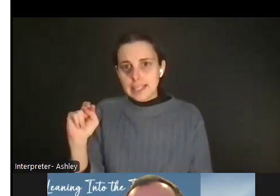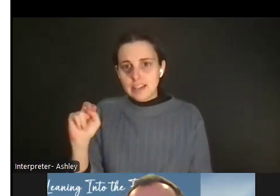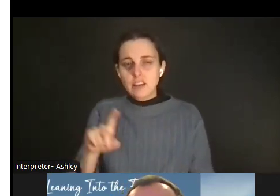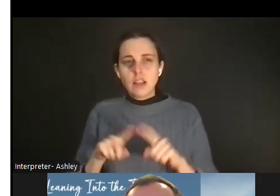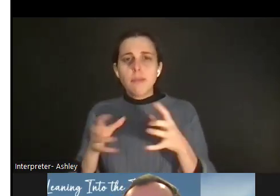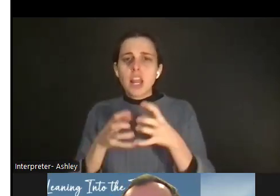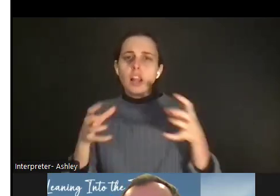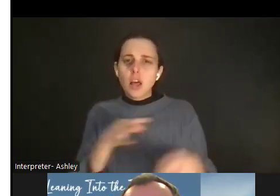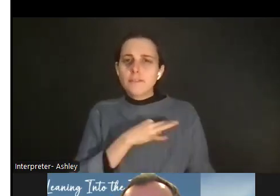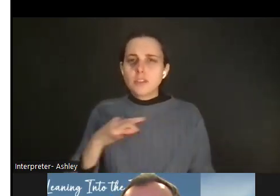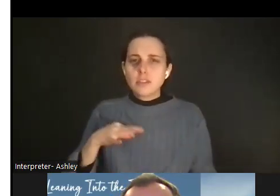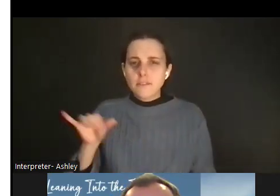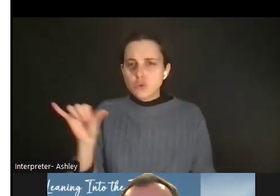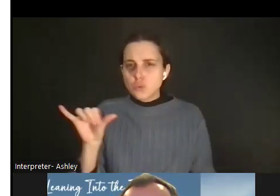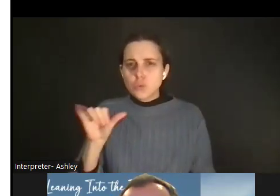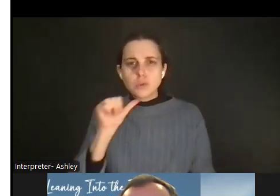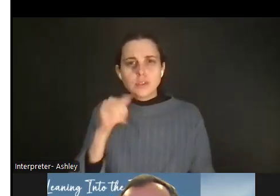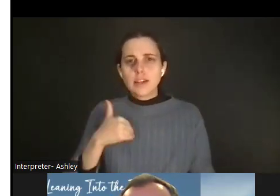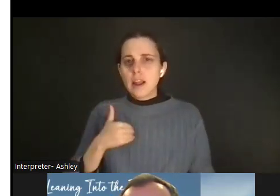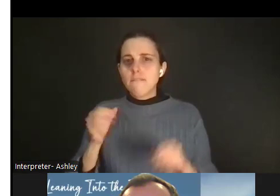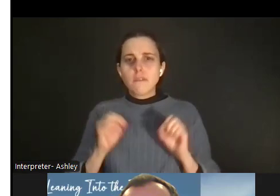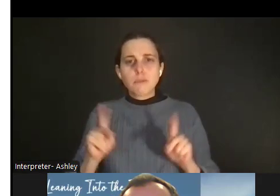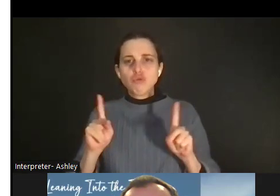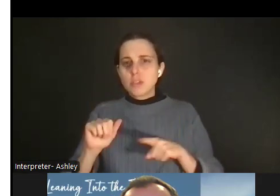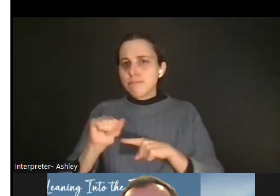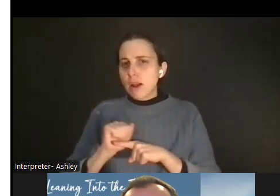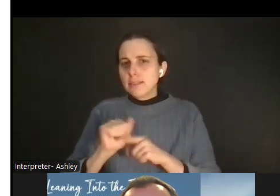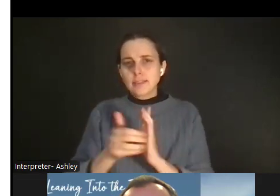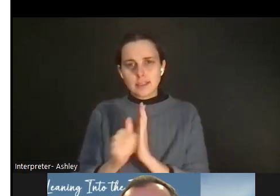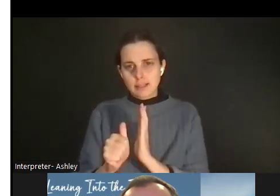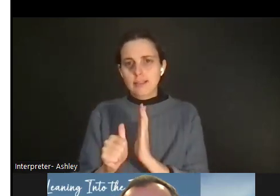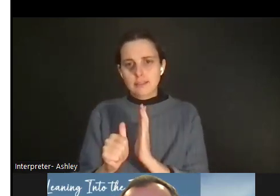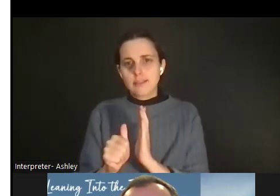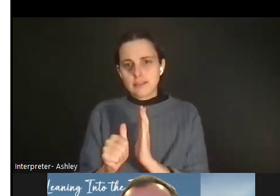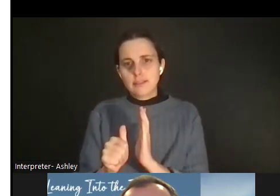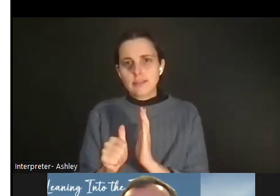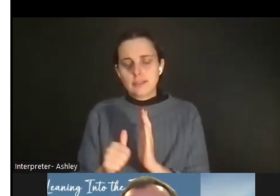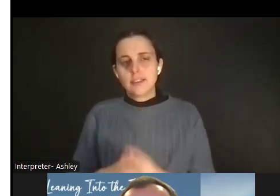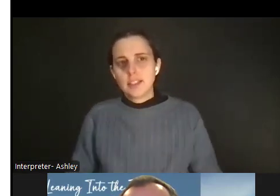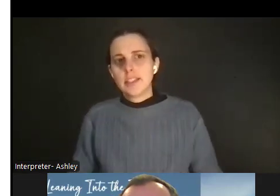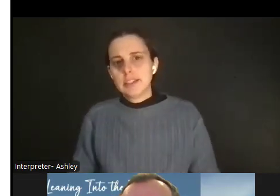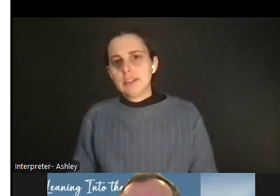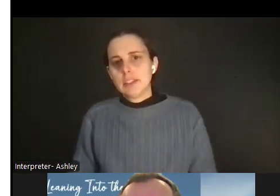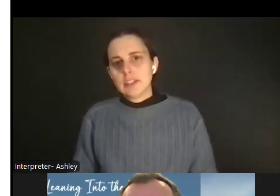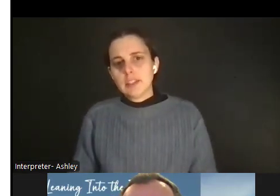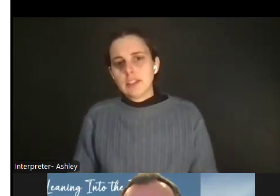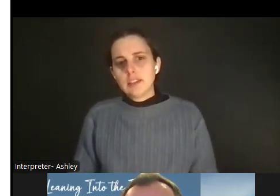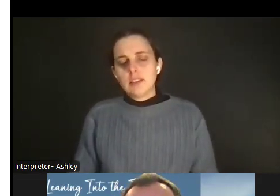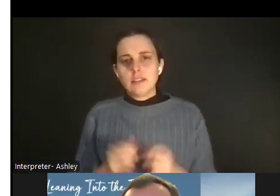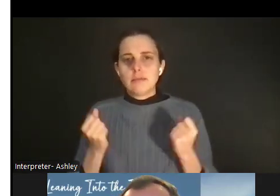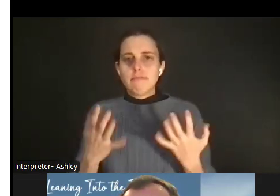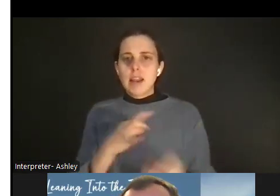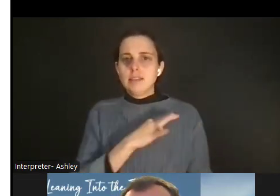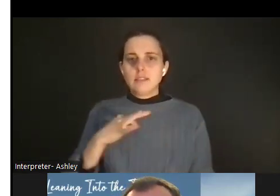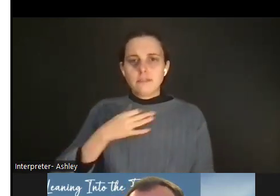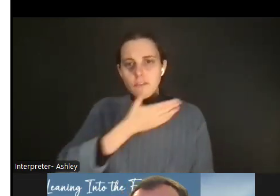also took the training, didn't have a chance to practice the skills taught into those trainings, and forgot